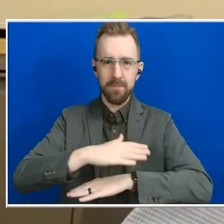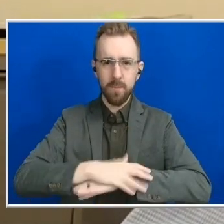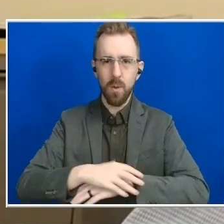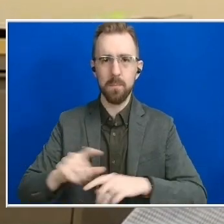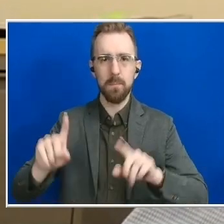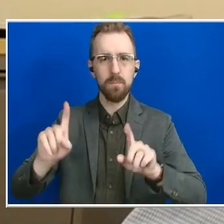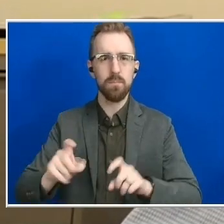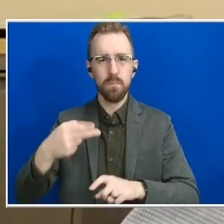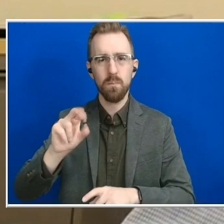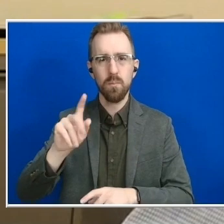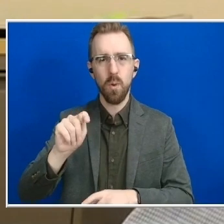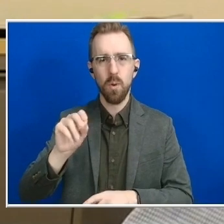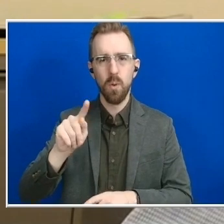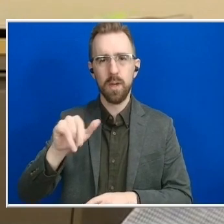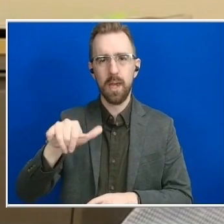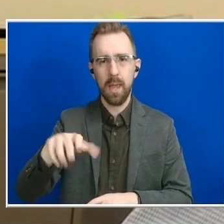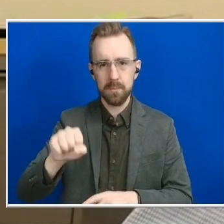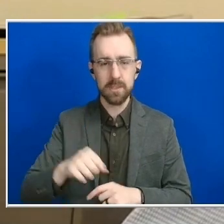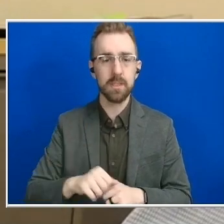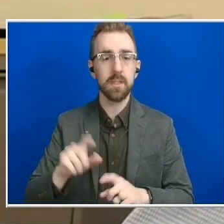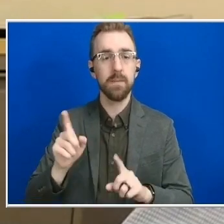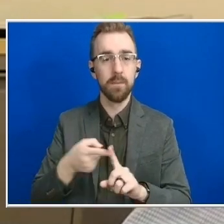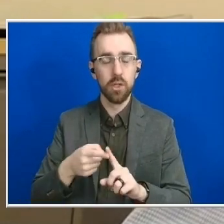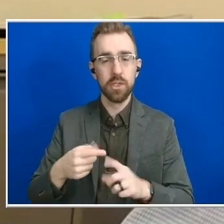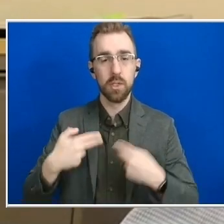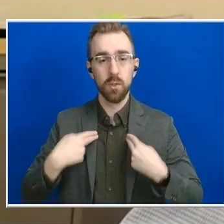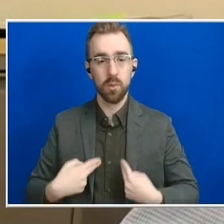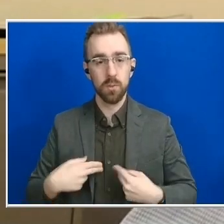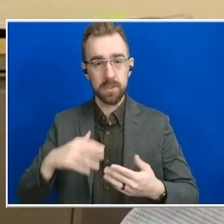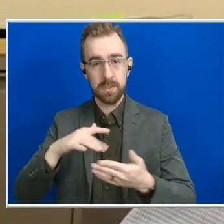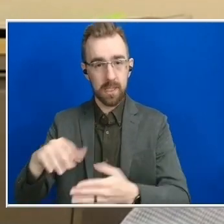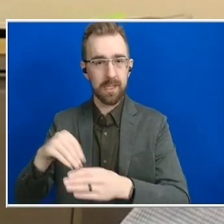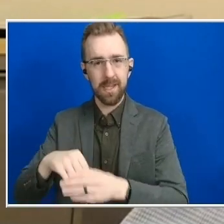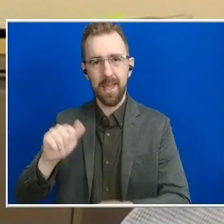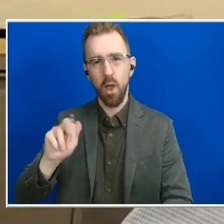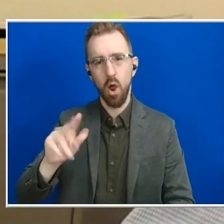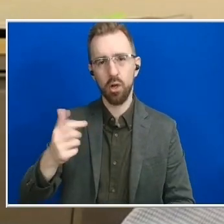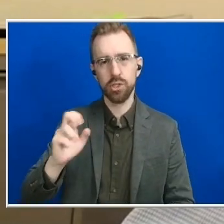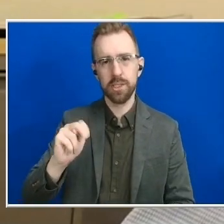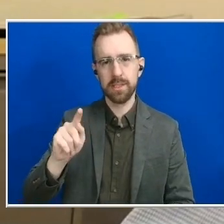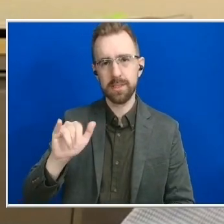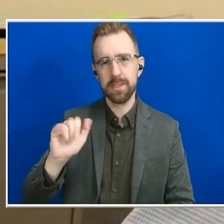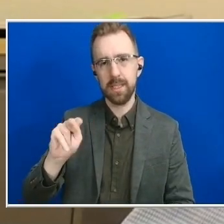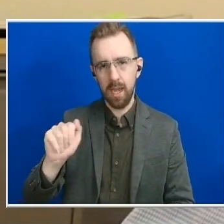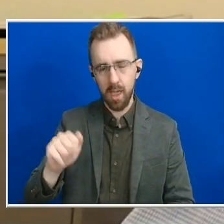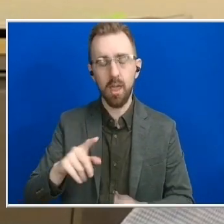the first in-human studies that were done in Argentina. You then have to